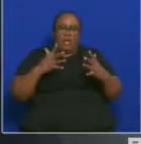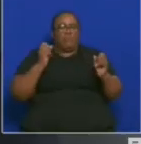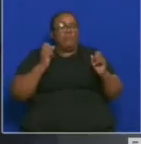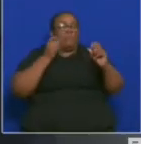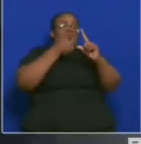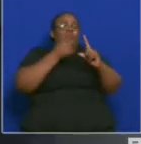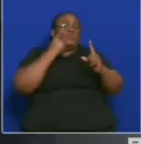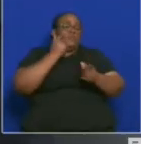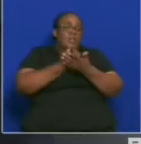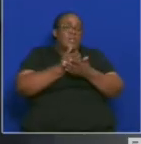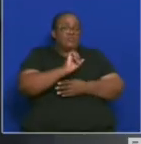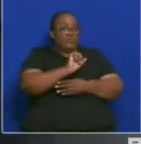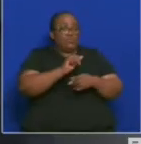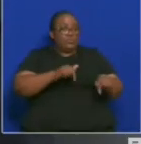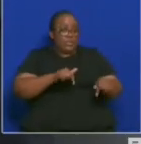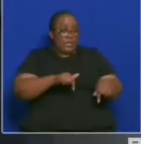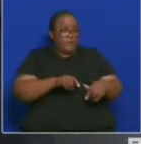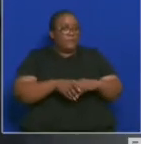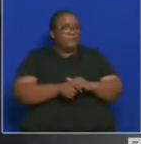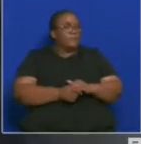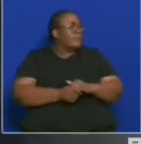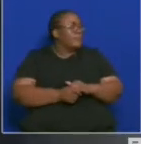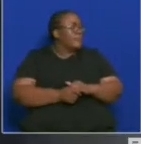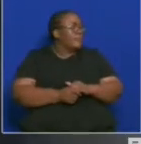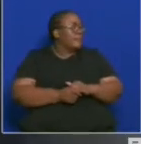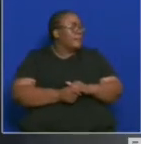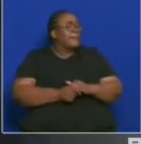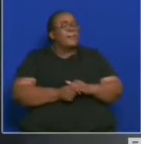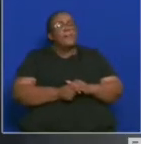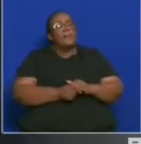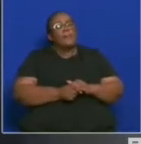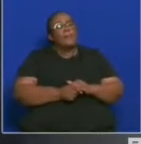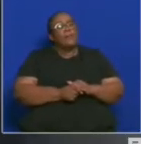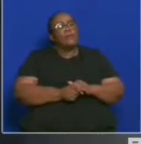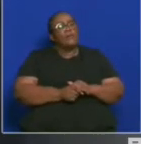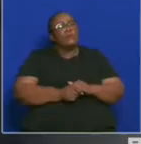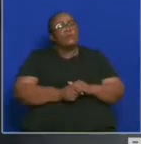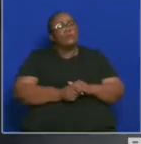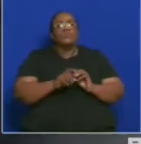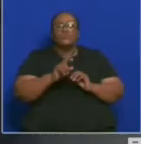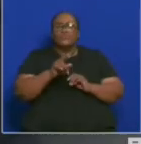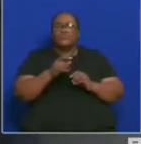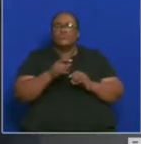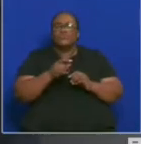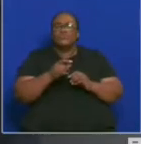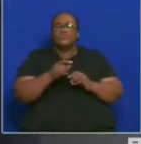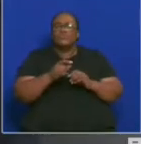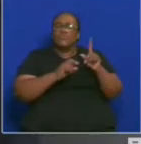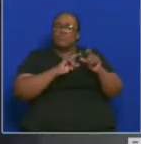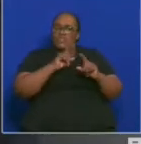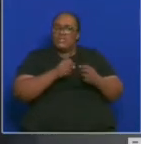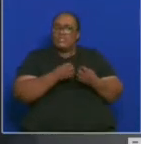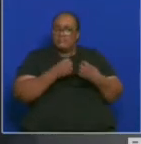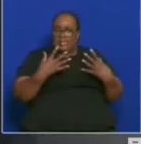today. You raised questions, many questions during the sitting